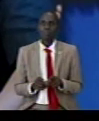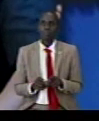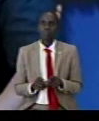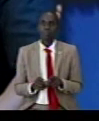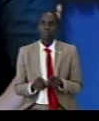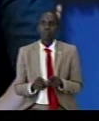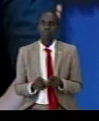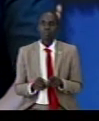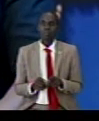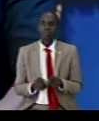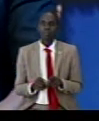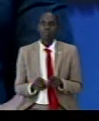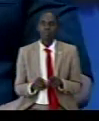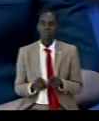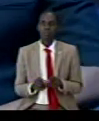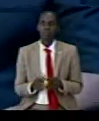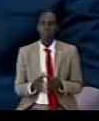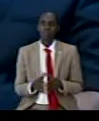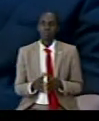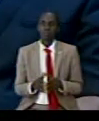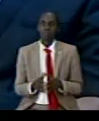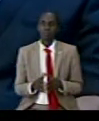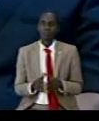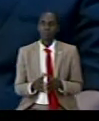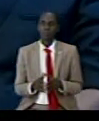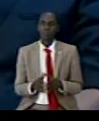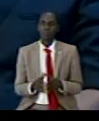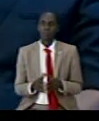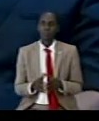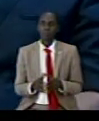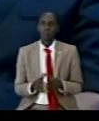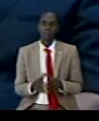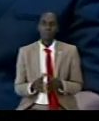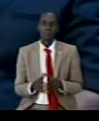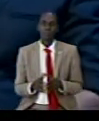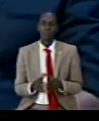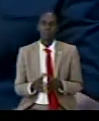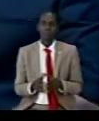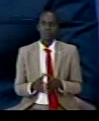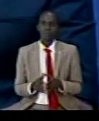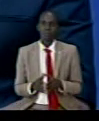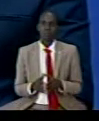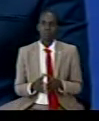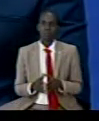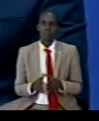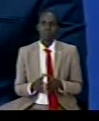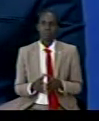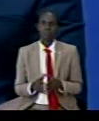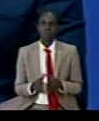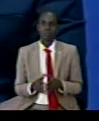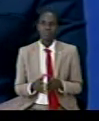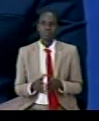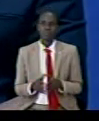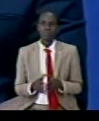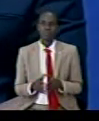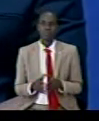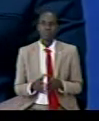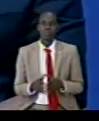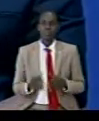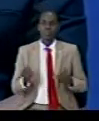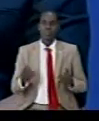we want to announce to you the arrival of the former governor of the state,